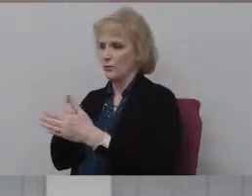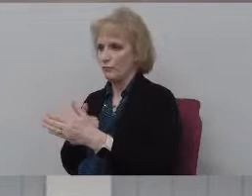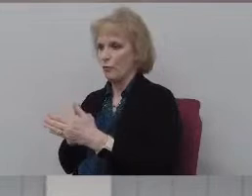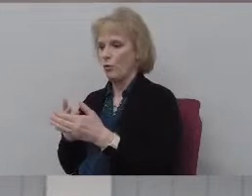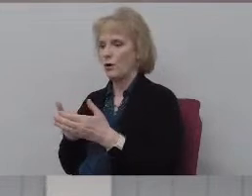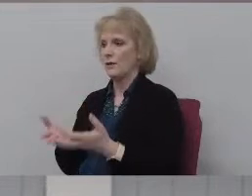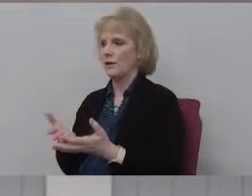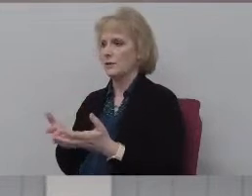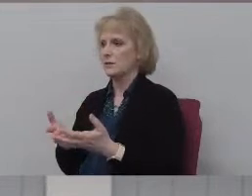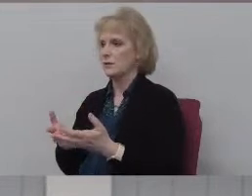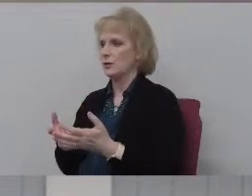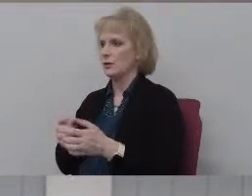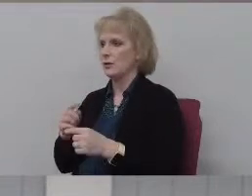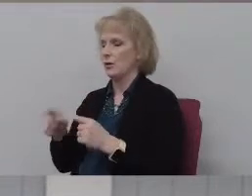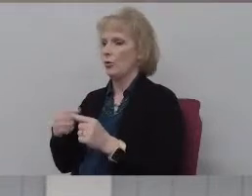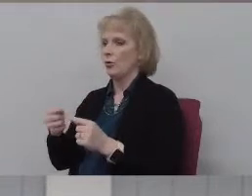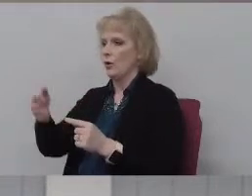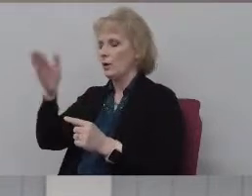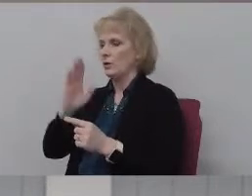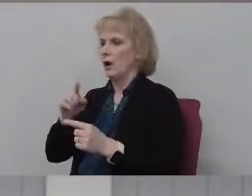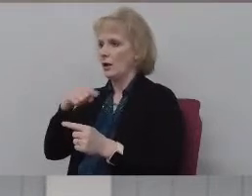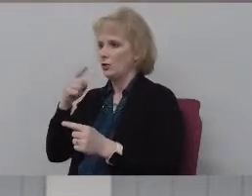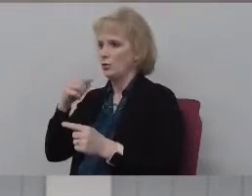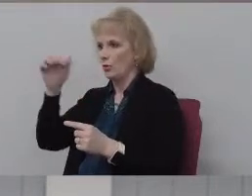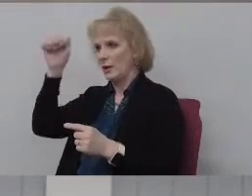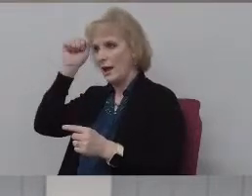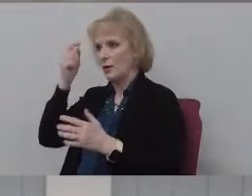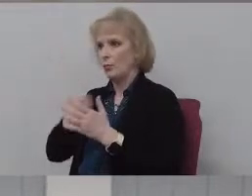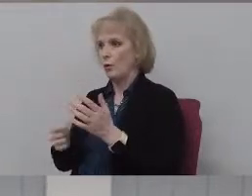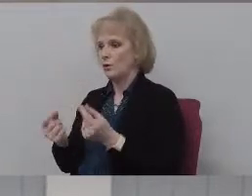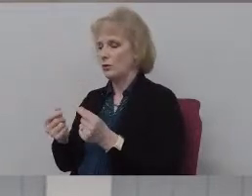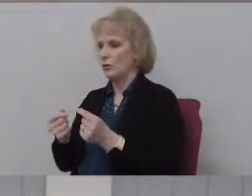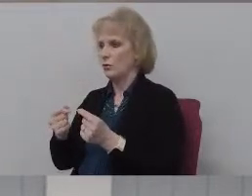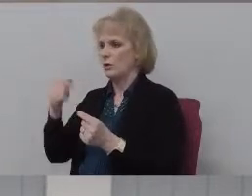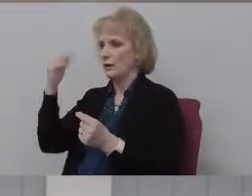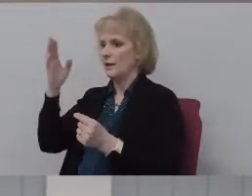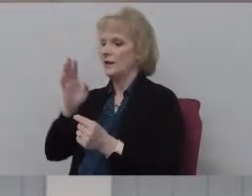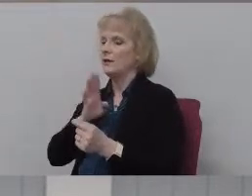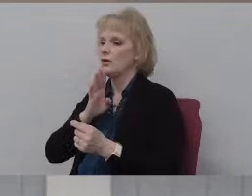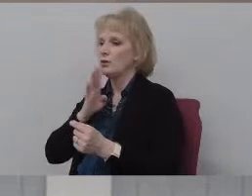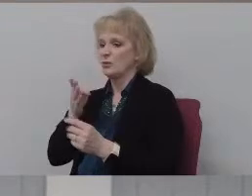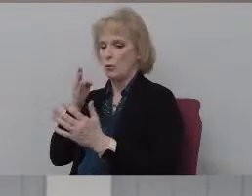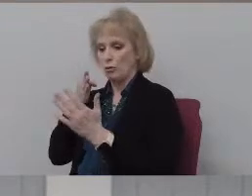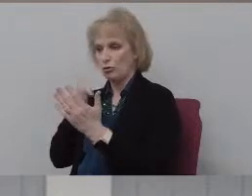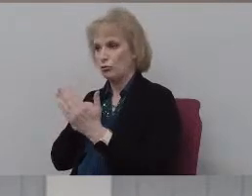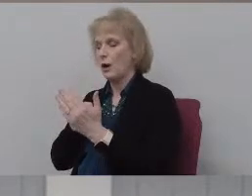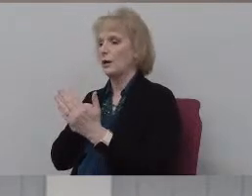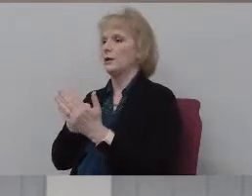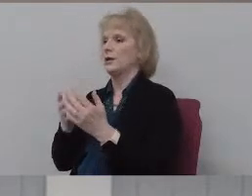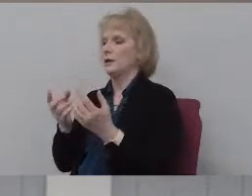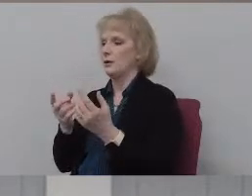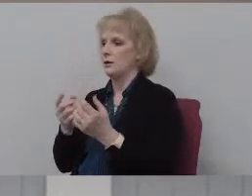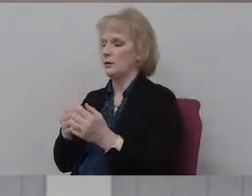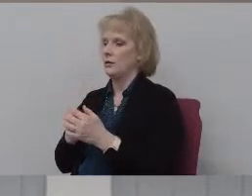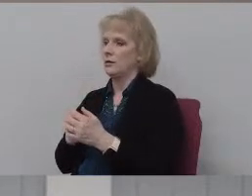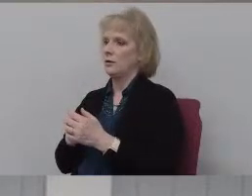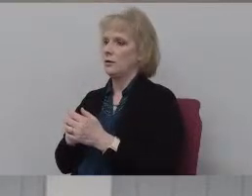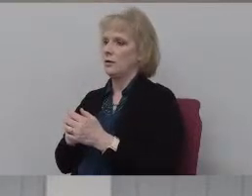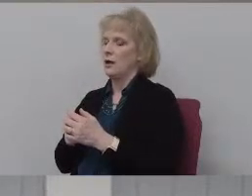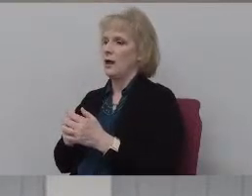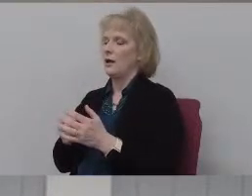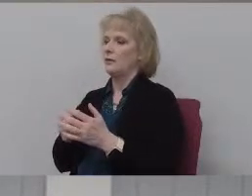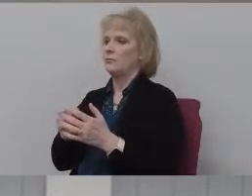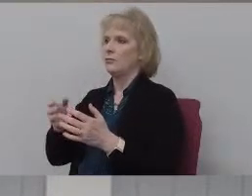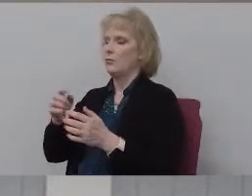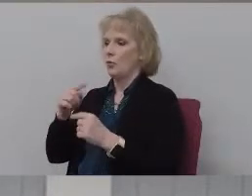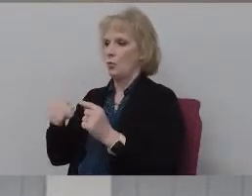this, when God told Adam what to do, he spoke directly to him. And when God told Abraham what to do, he spoke to him